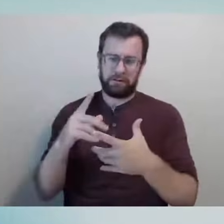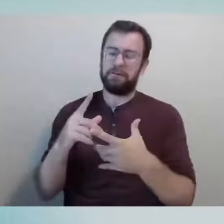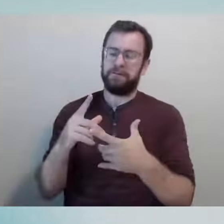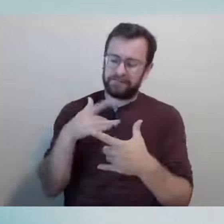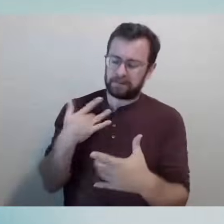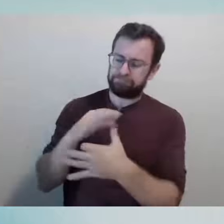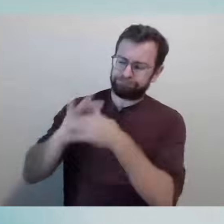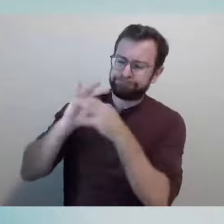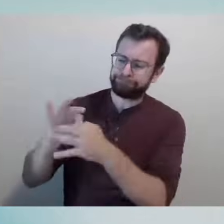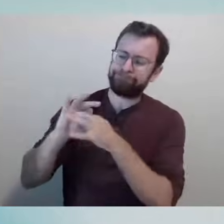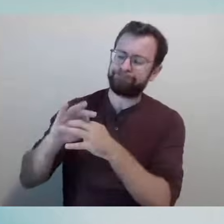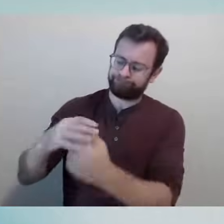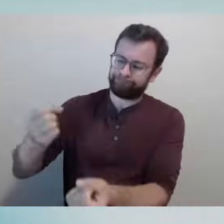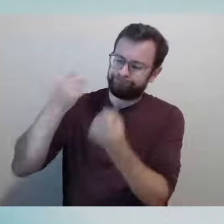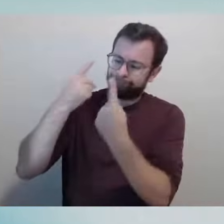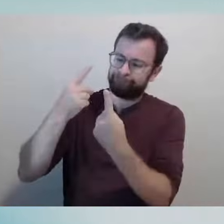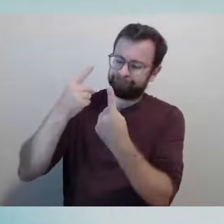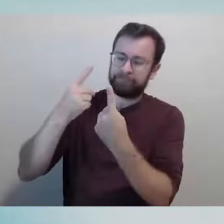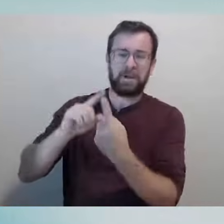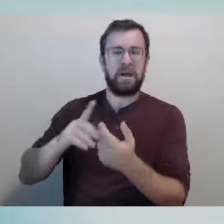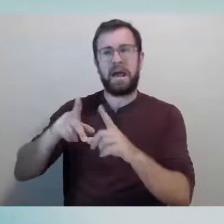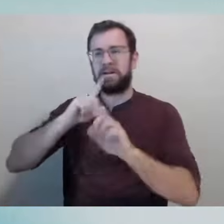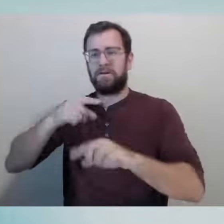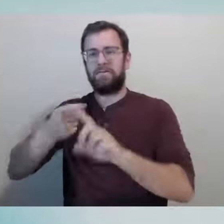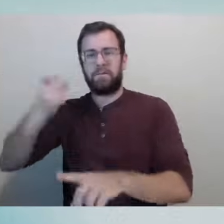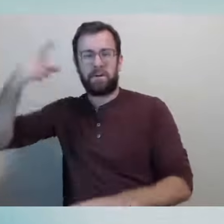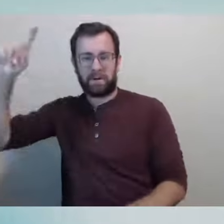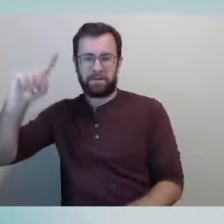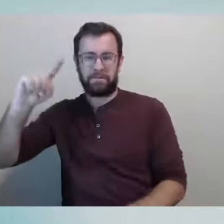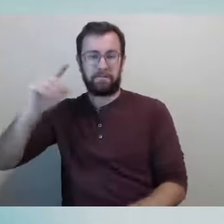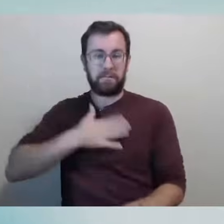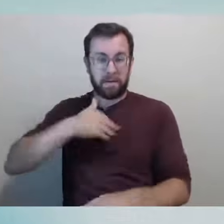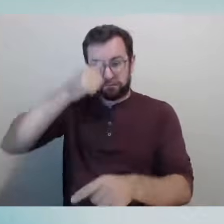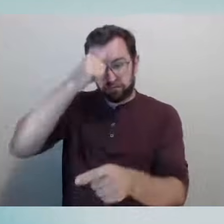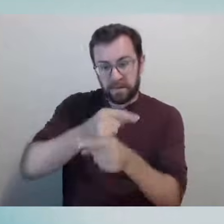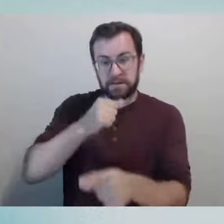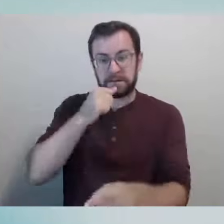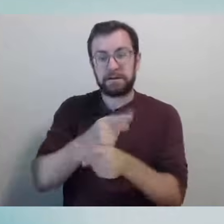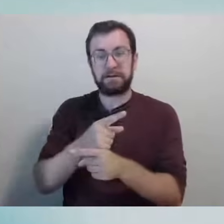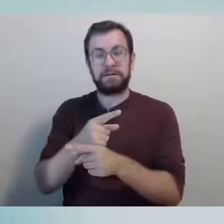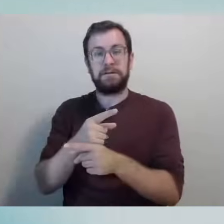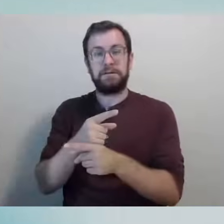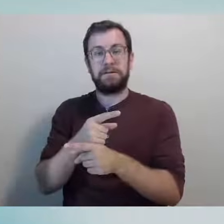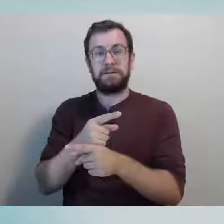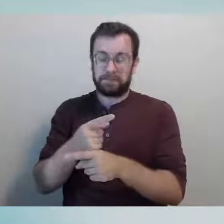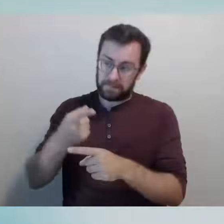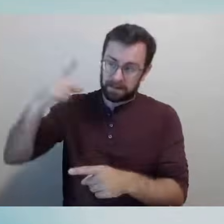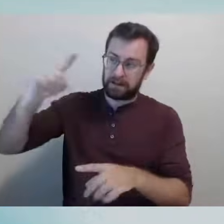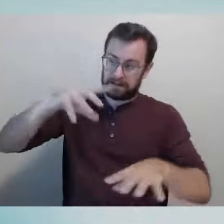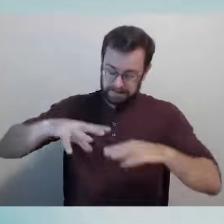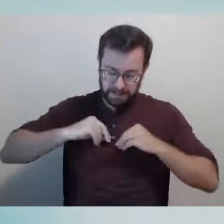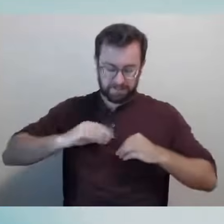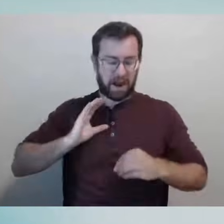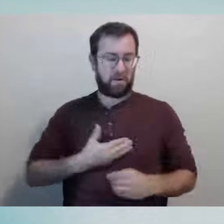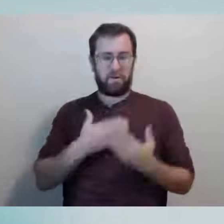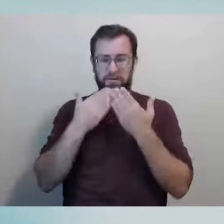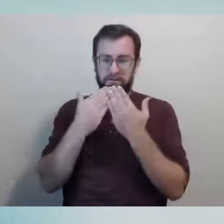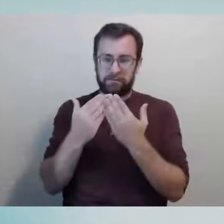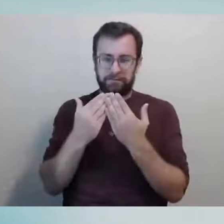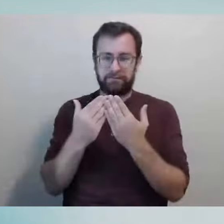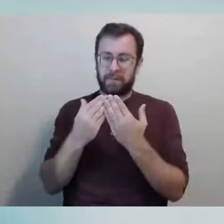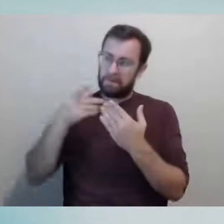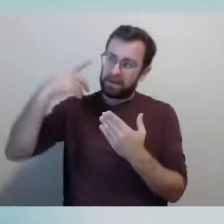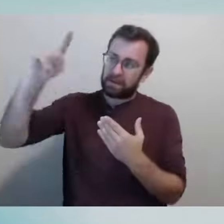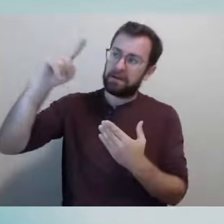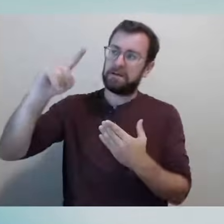be answered and responded to by Allah Azza wa Jal. My brothers and sisters, may Allah Azza wa Jal accept our du'as. May Allah Azza wa Jal